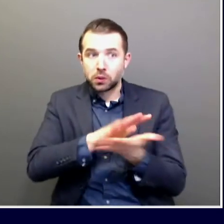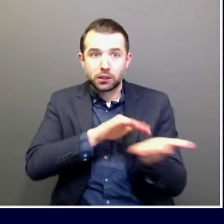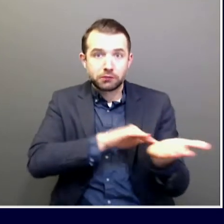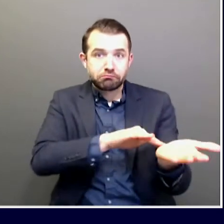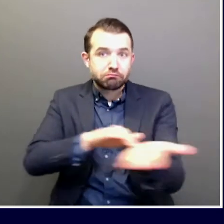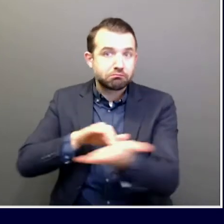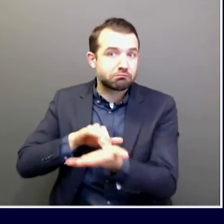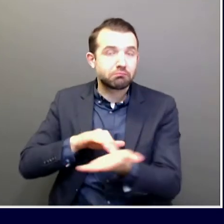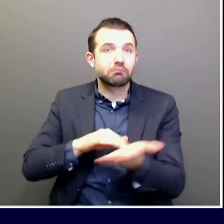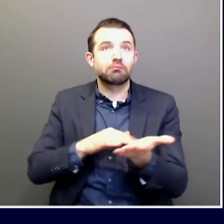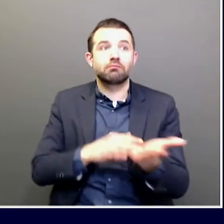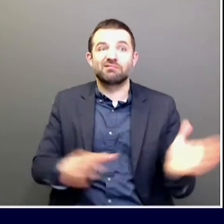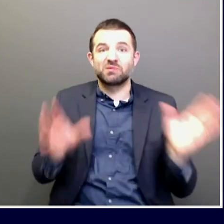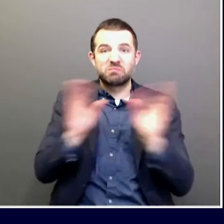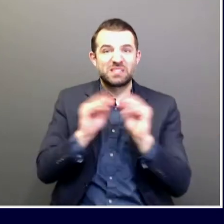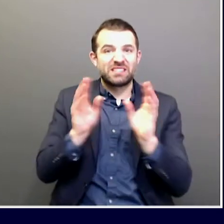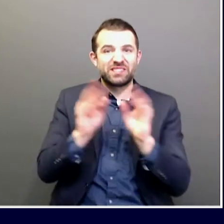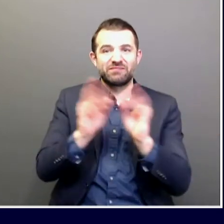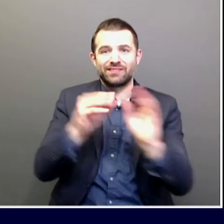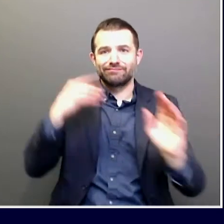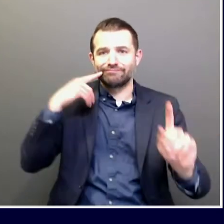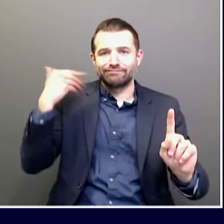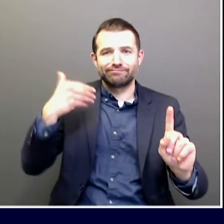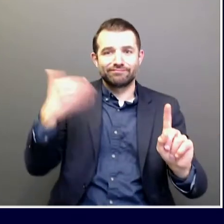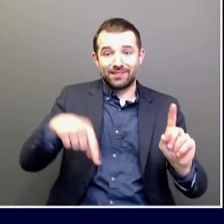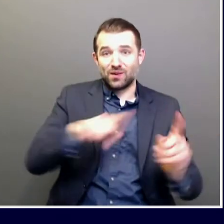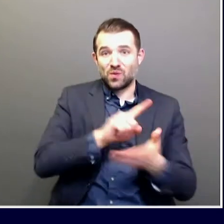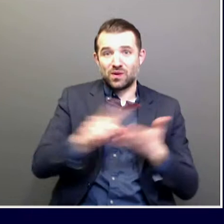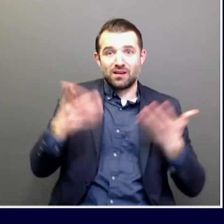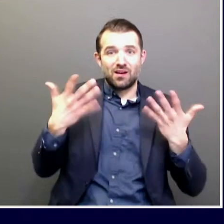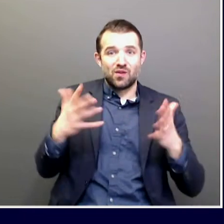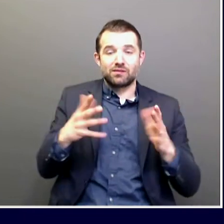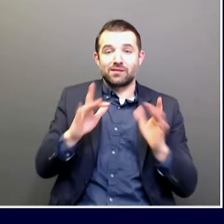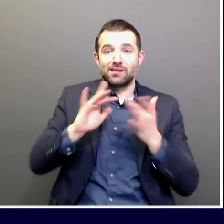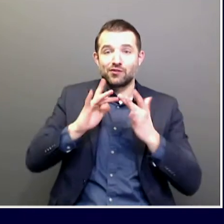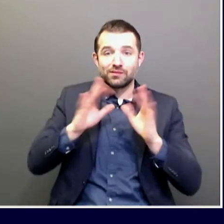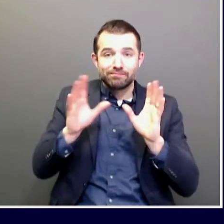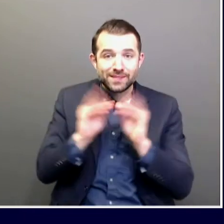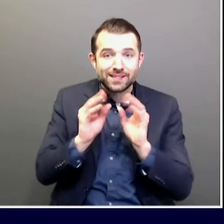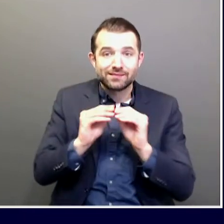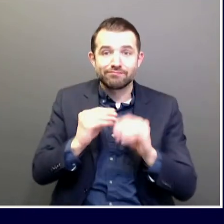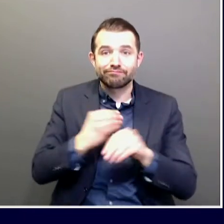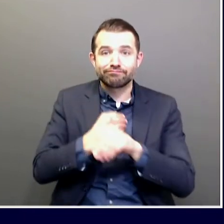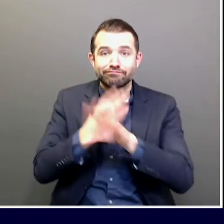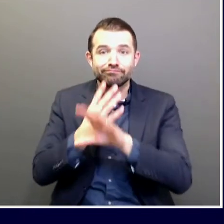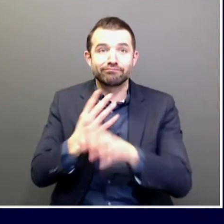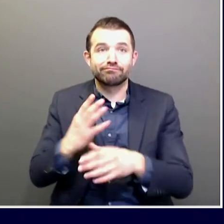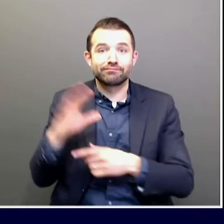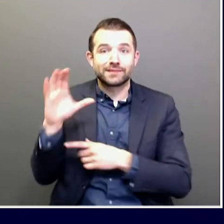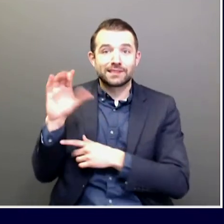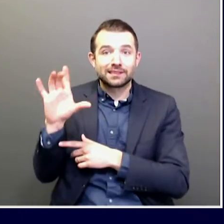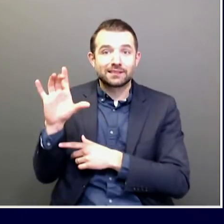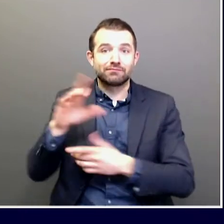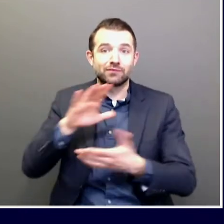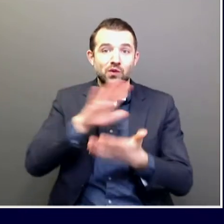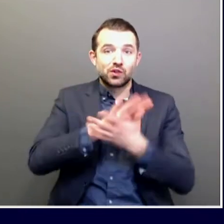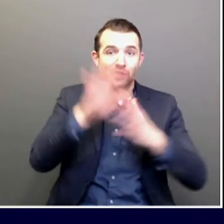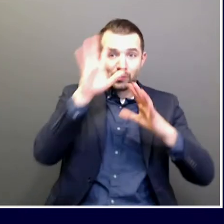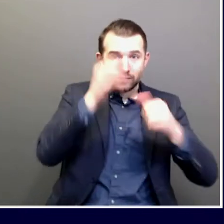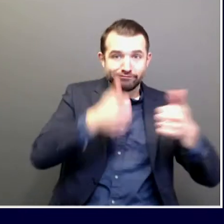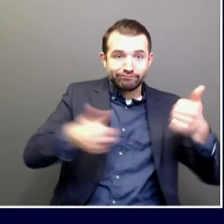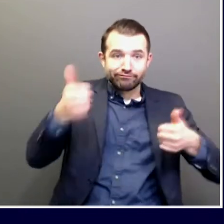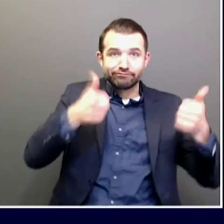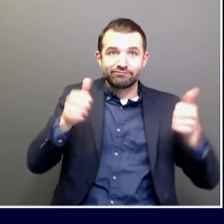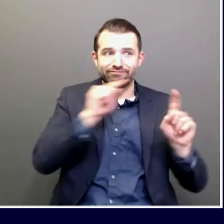it helps us learn from superintendents about what's going on in their communities. This is the same collaboration, for example,